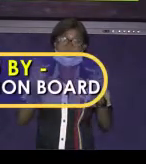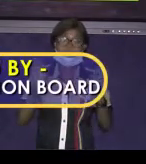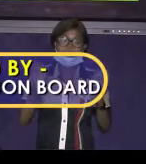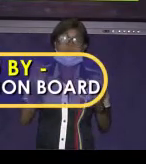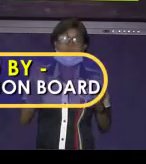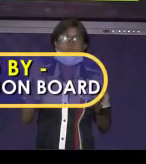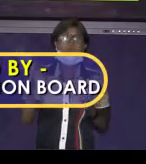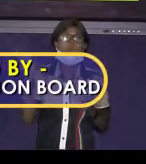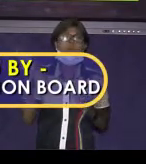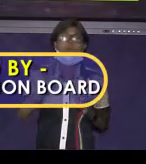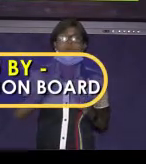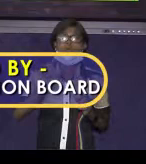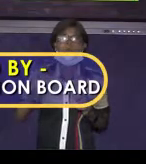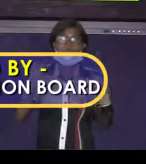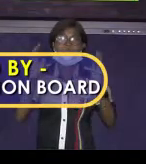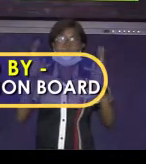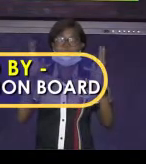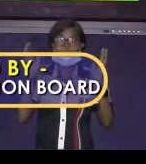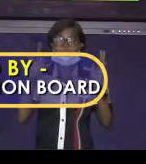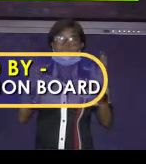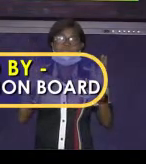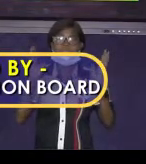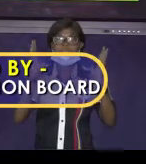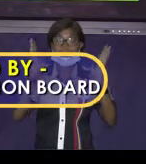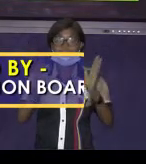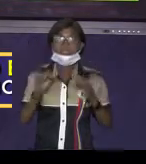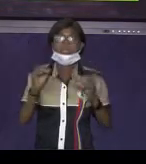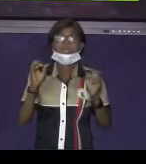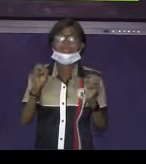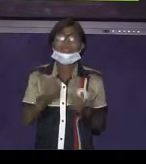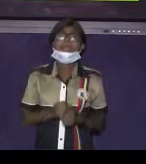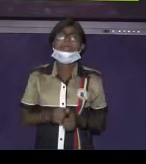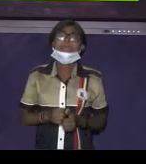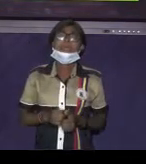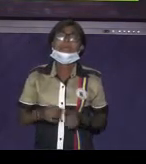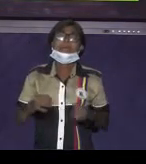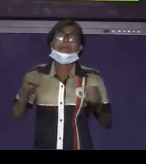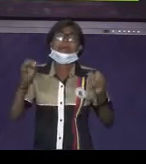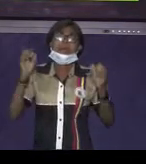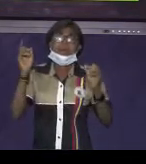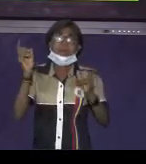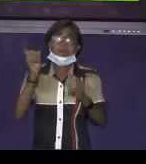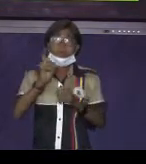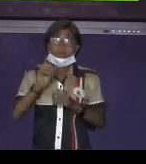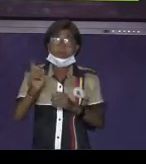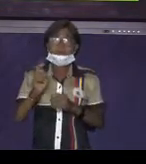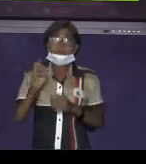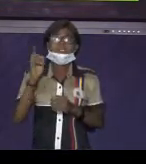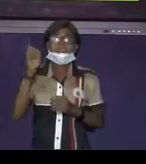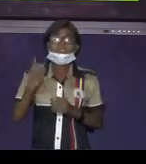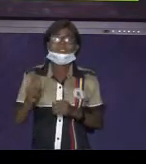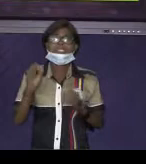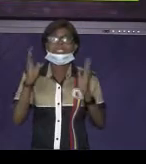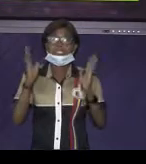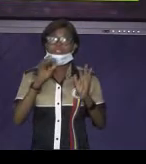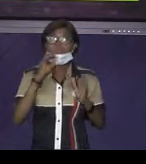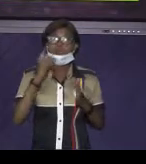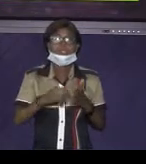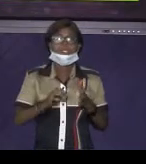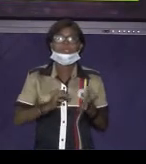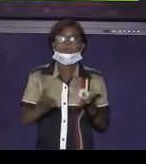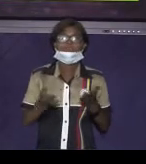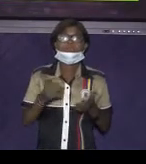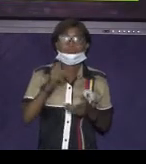Excellent. 100% attention. Excellent. 100% attention is what I want you to give me in today's